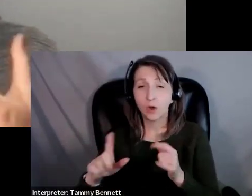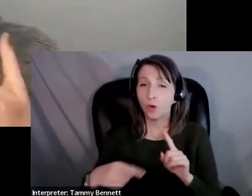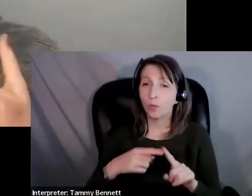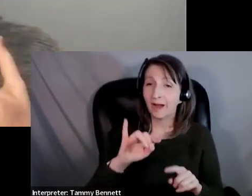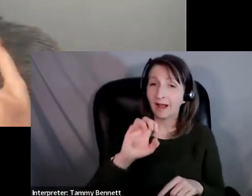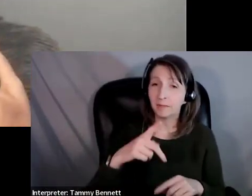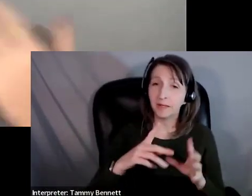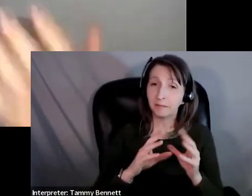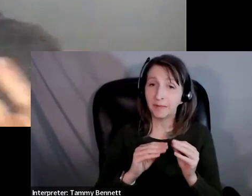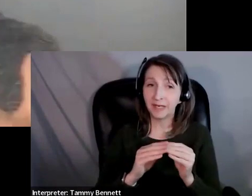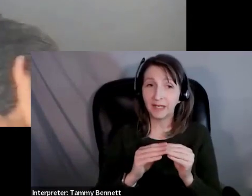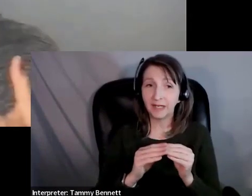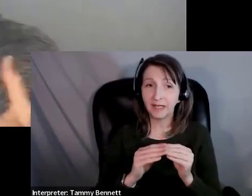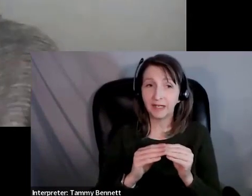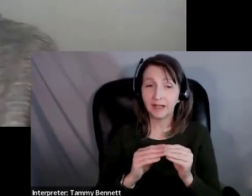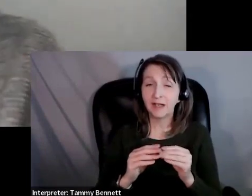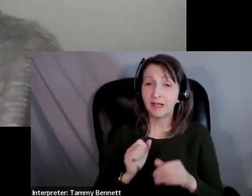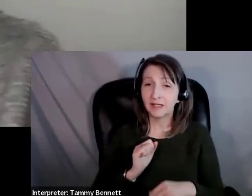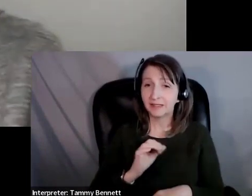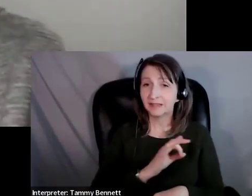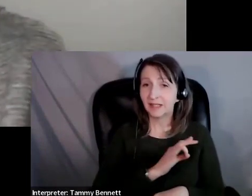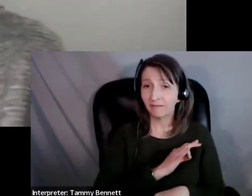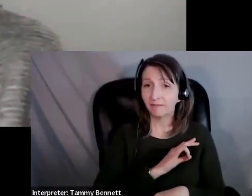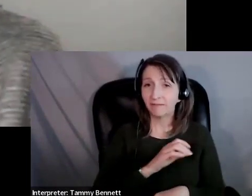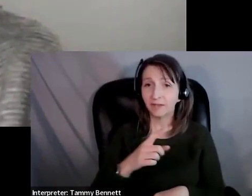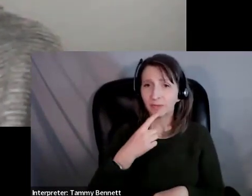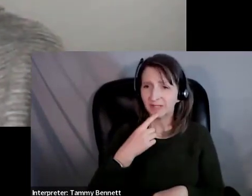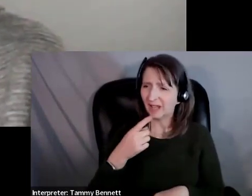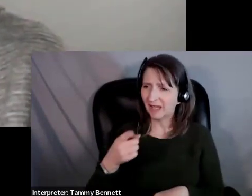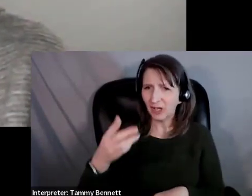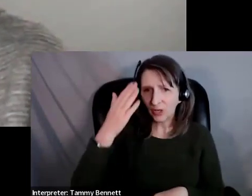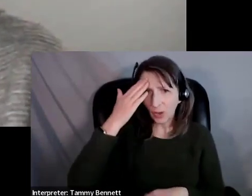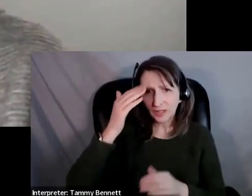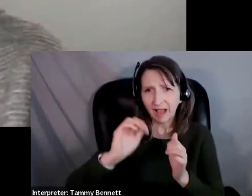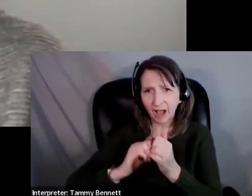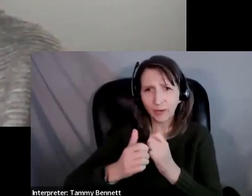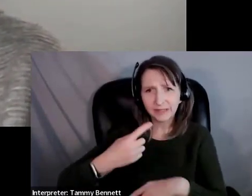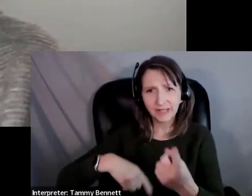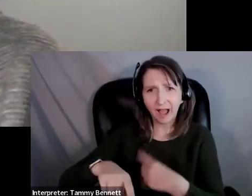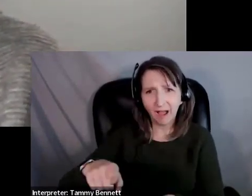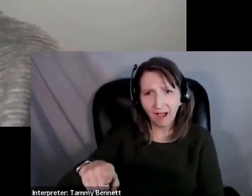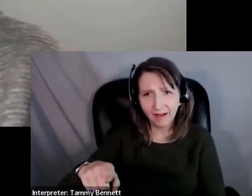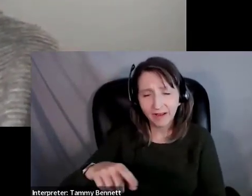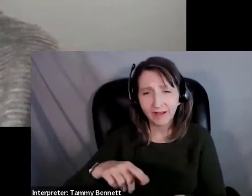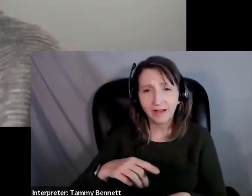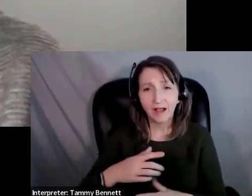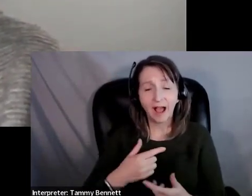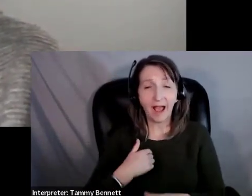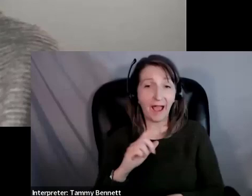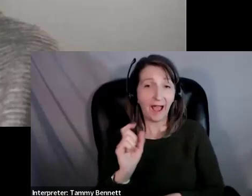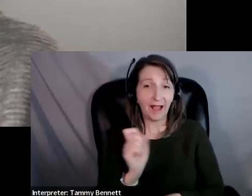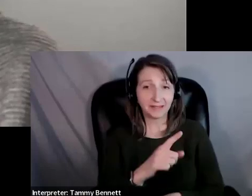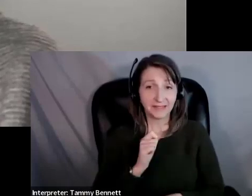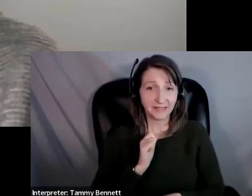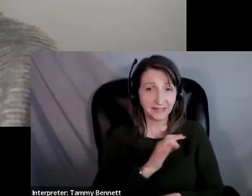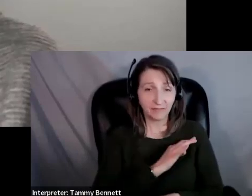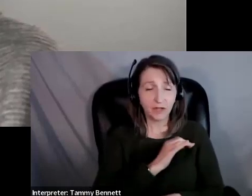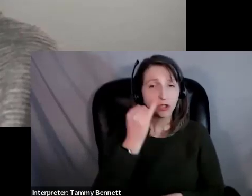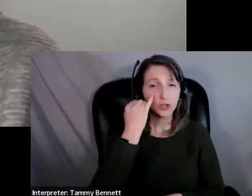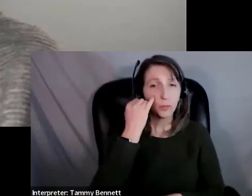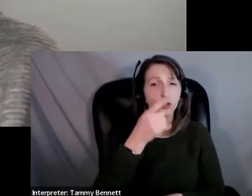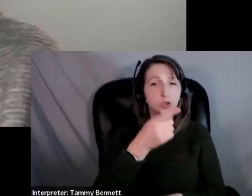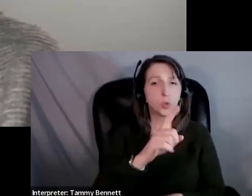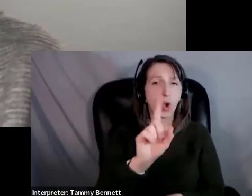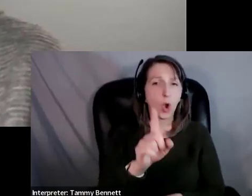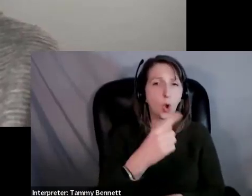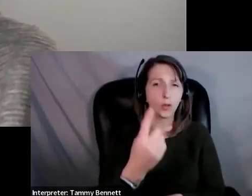have different staff members like, well, they can sign. And I would say to them, how would you feel if you could only say one to two words at a time? If you could only sign one to